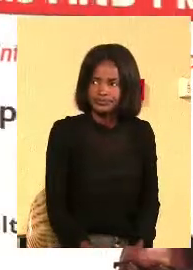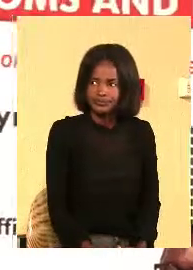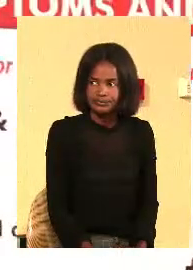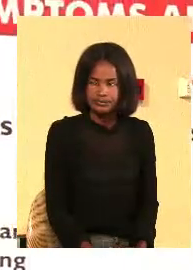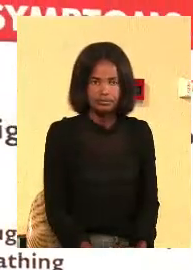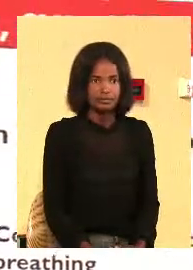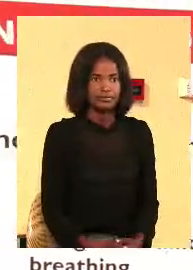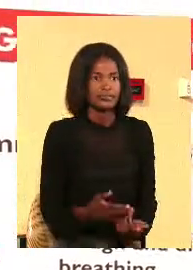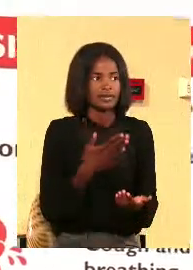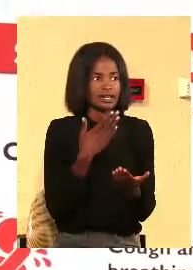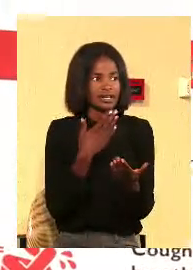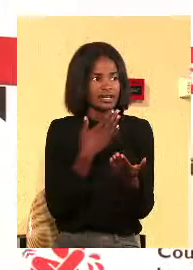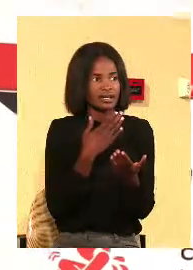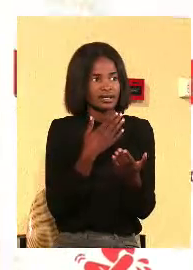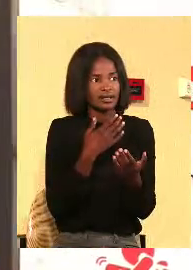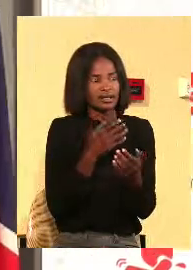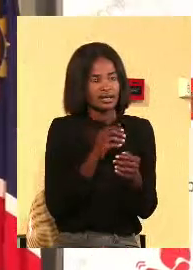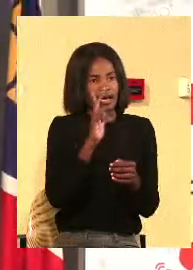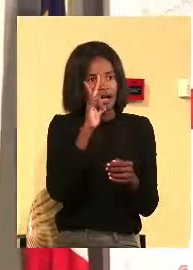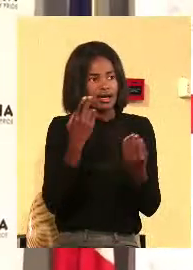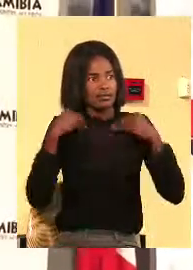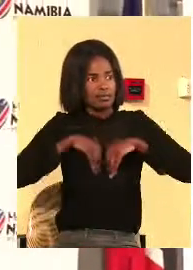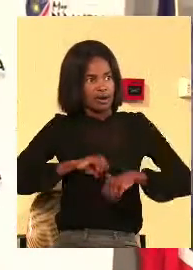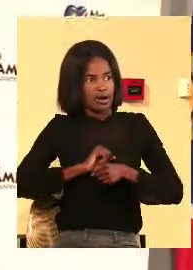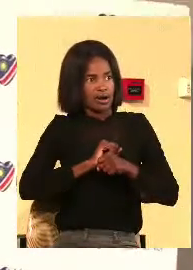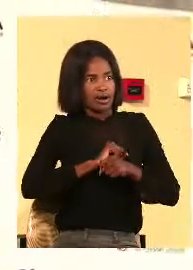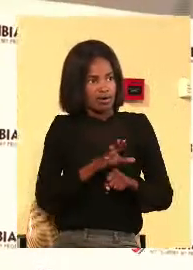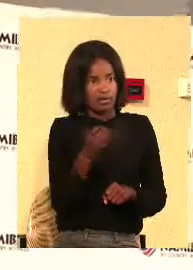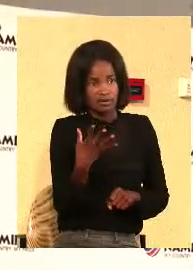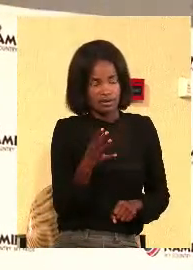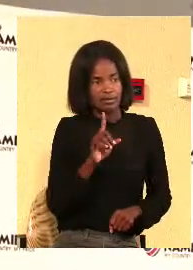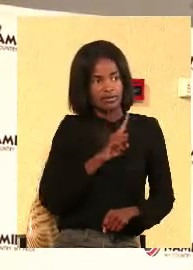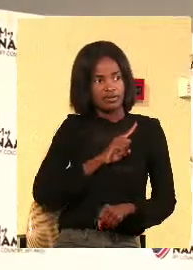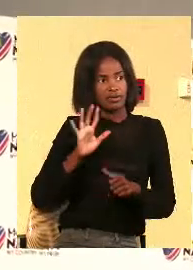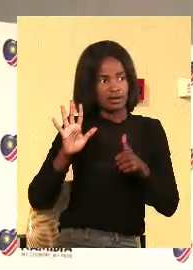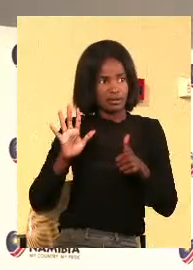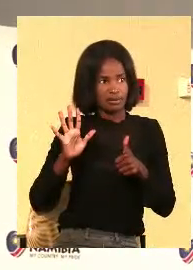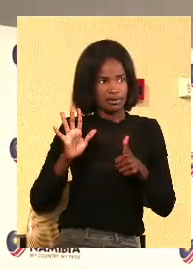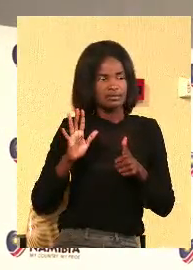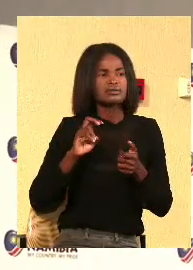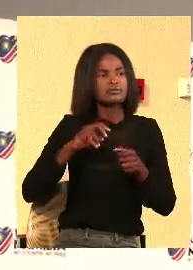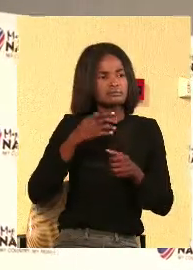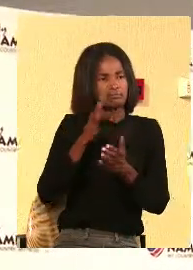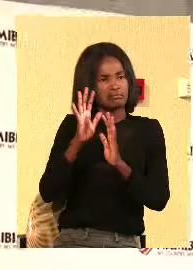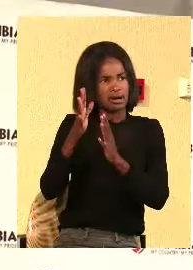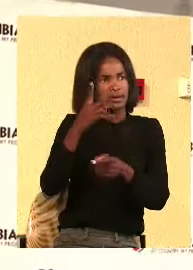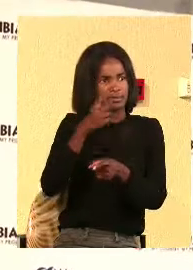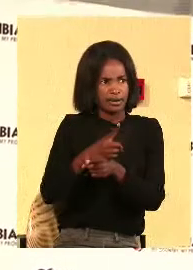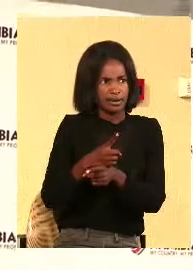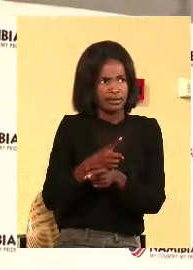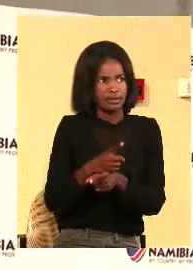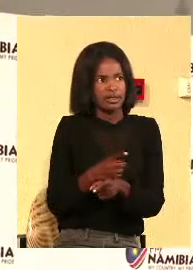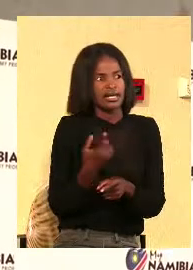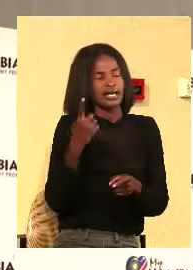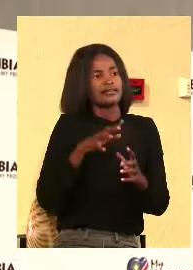heard, at 16 cases, Namibia is doing relatively well. However, we